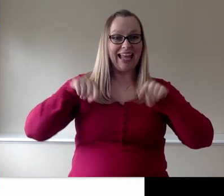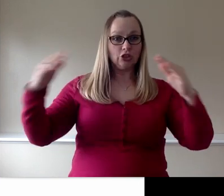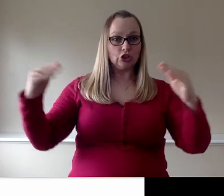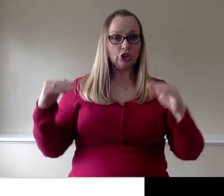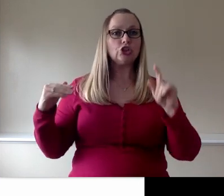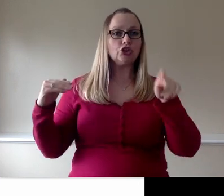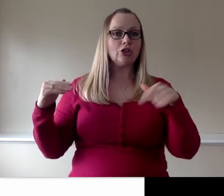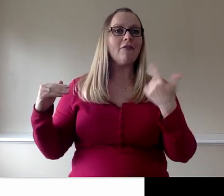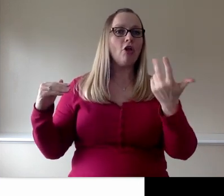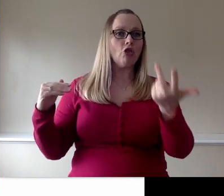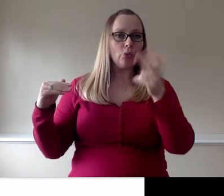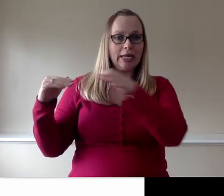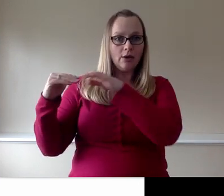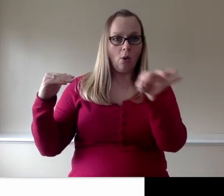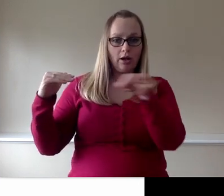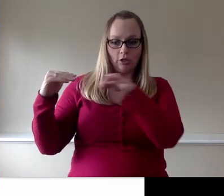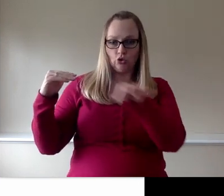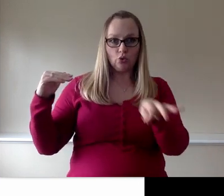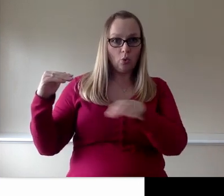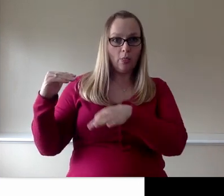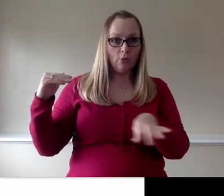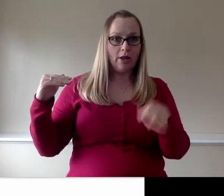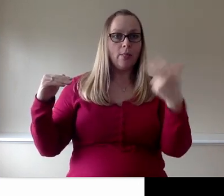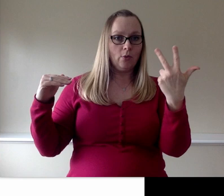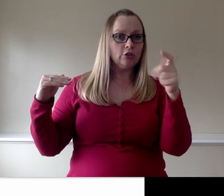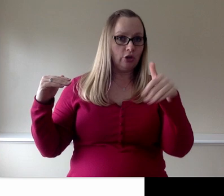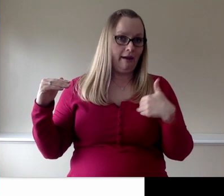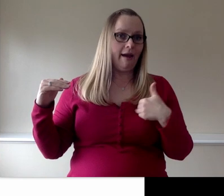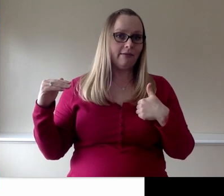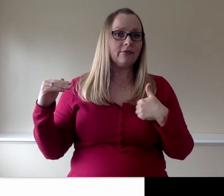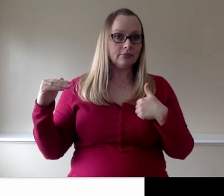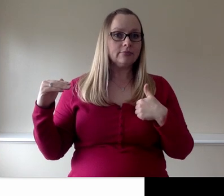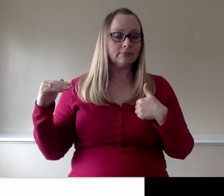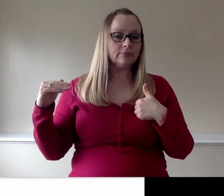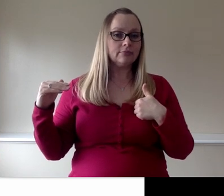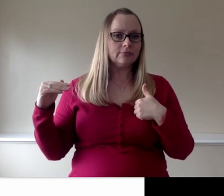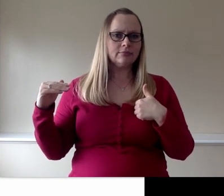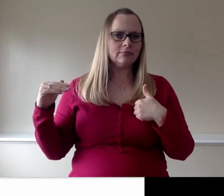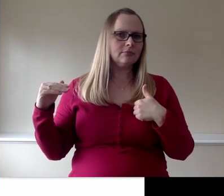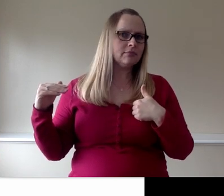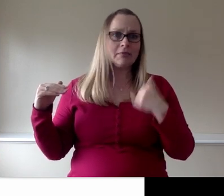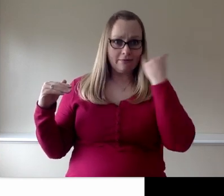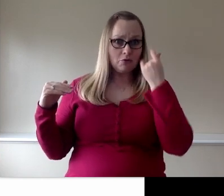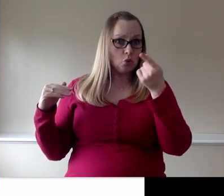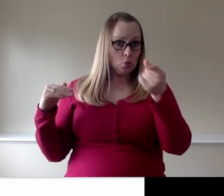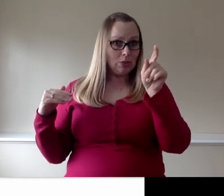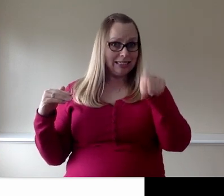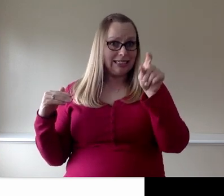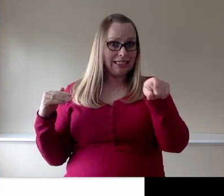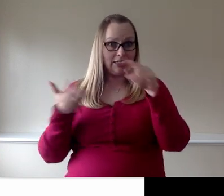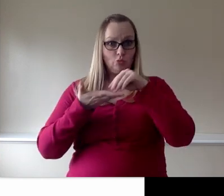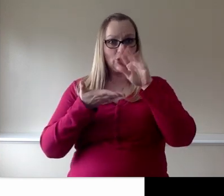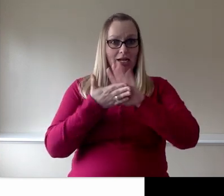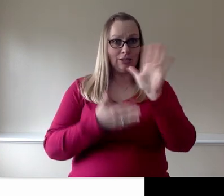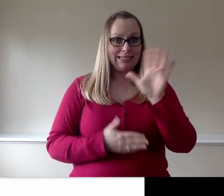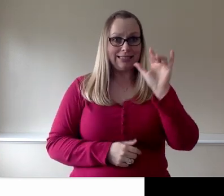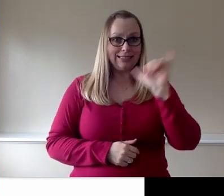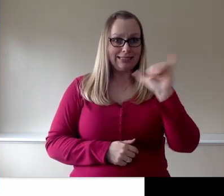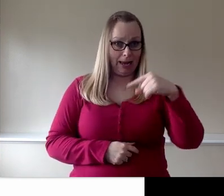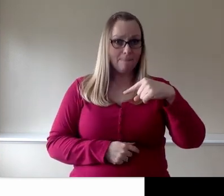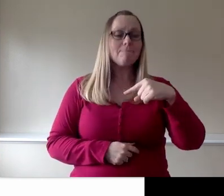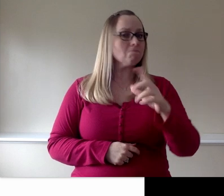answer lines down below. And if you need to indicate it in this way to help yourself remember, go ahead